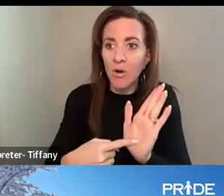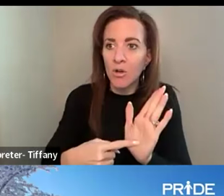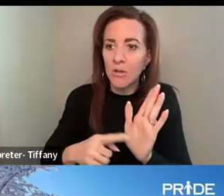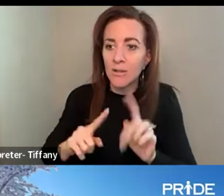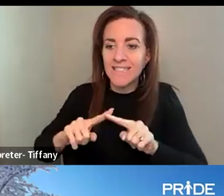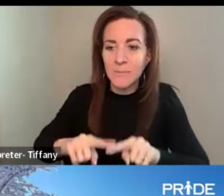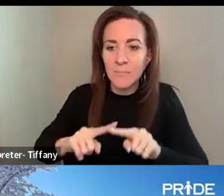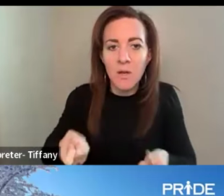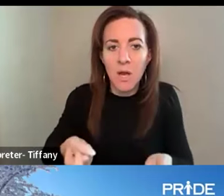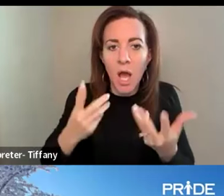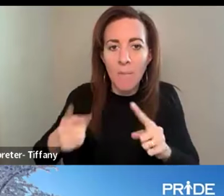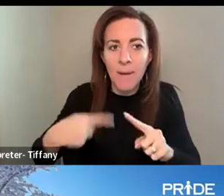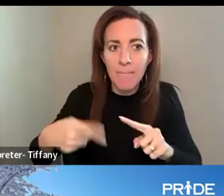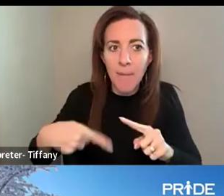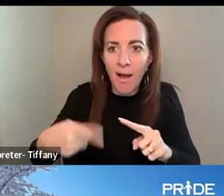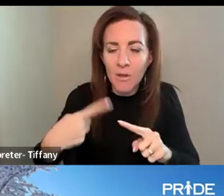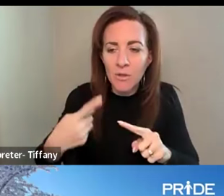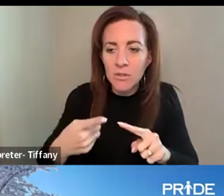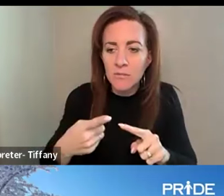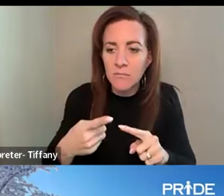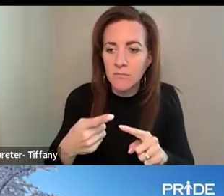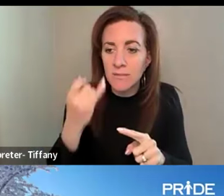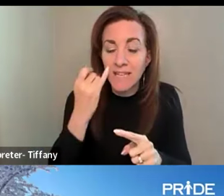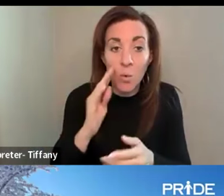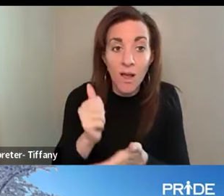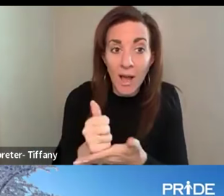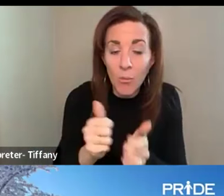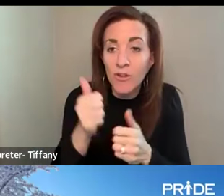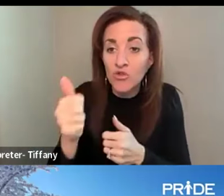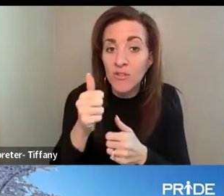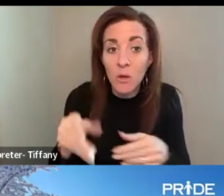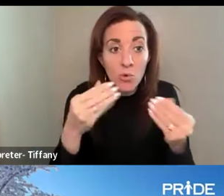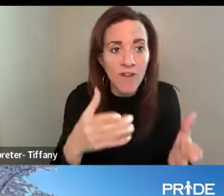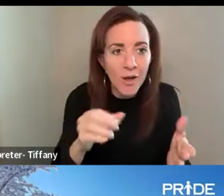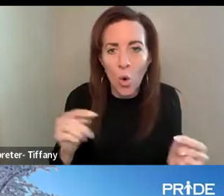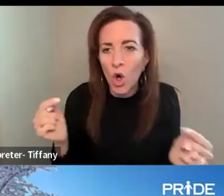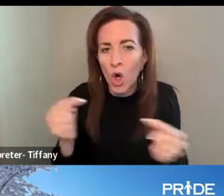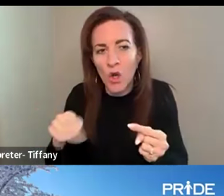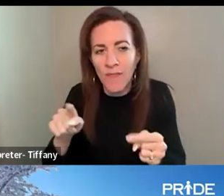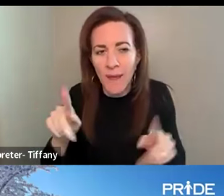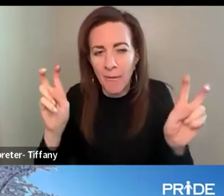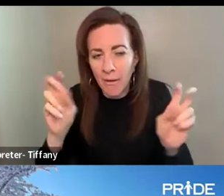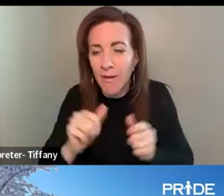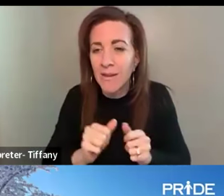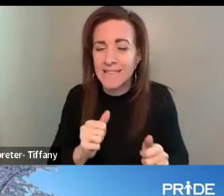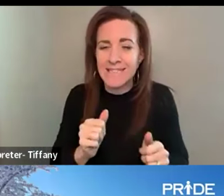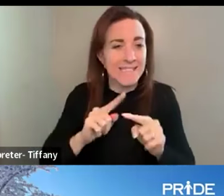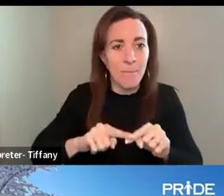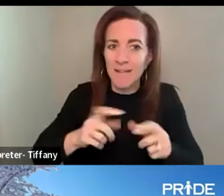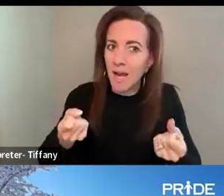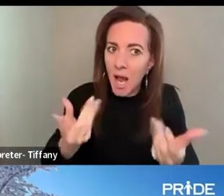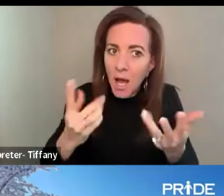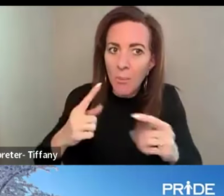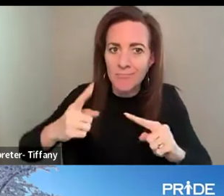dependent on how many miles whether or not this is going to help a transportation provider or hurt them. It's going to be very sensitive to how many